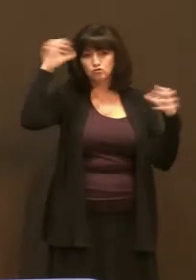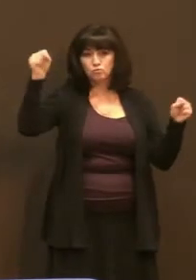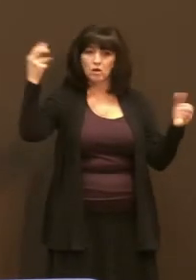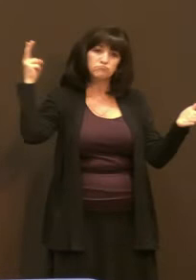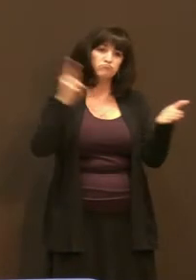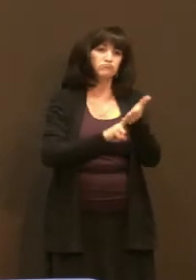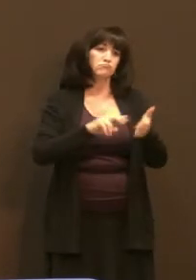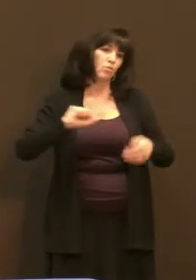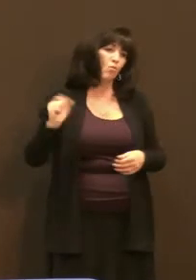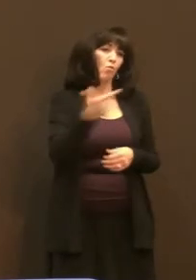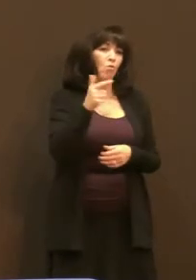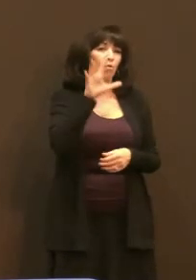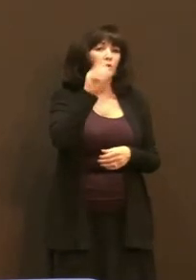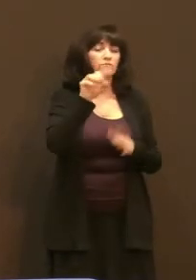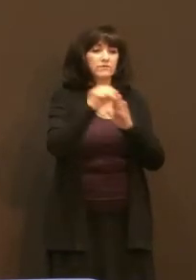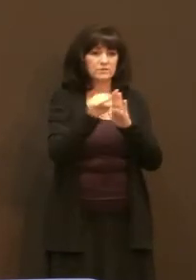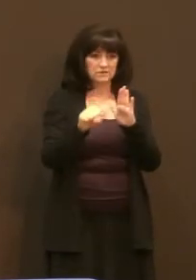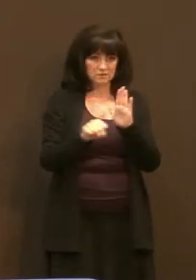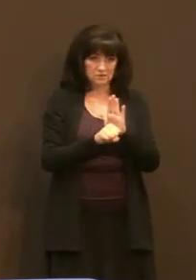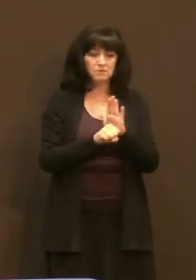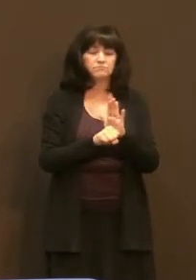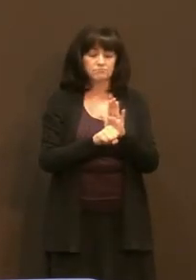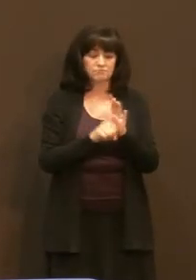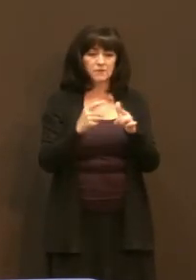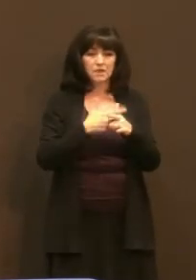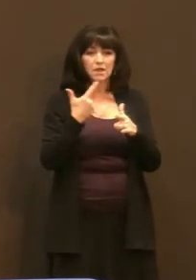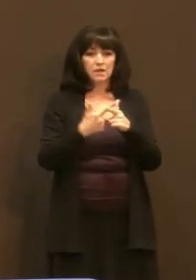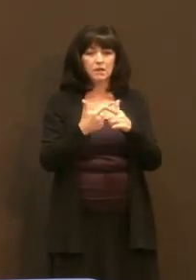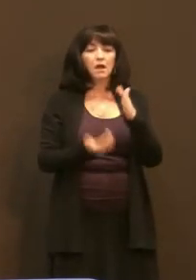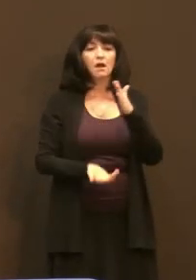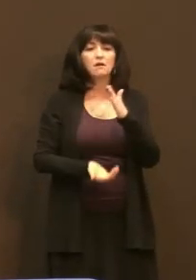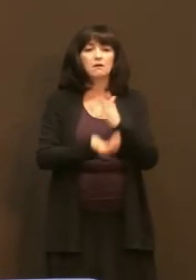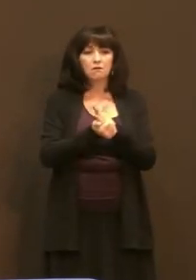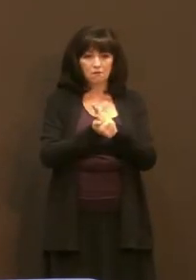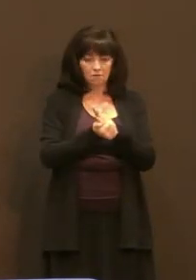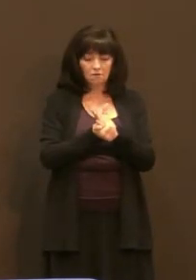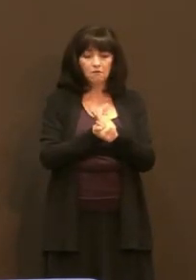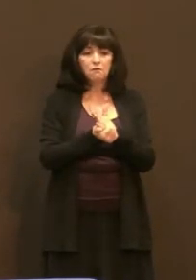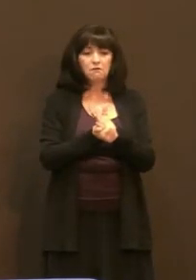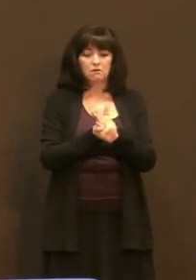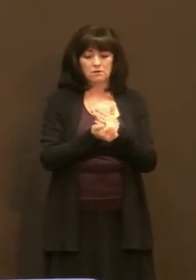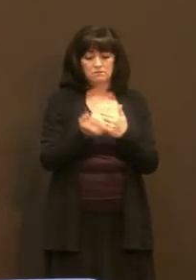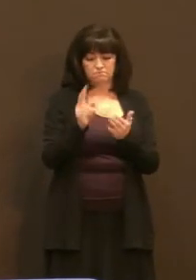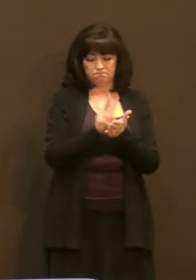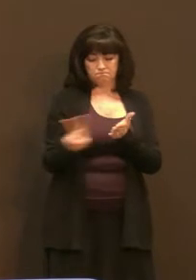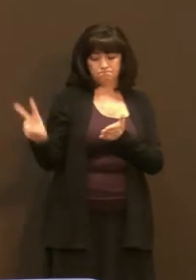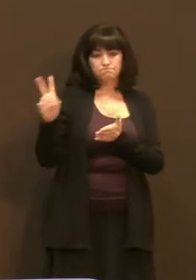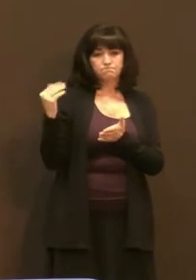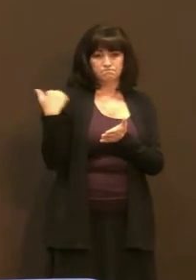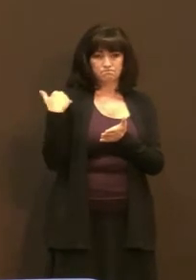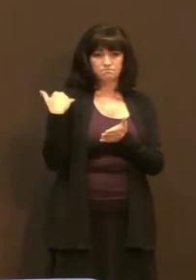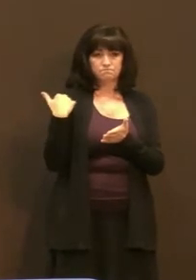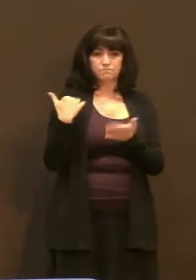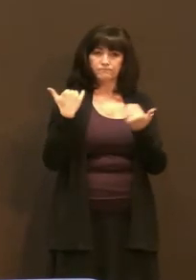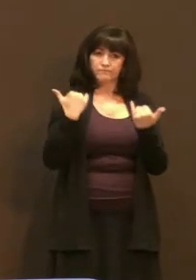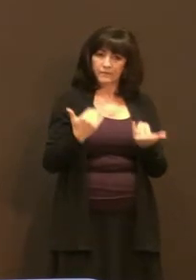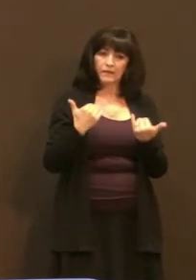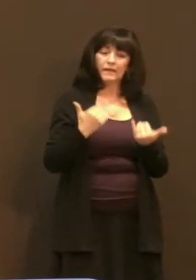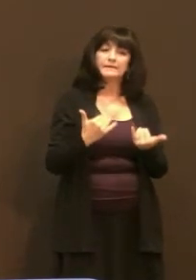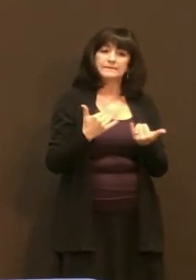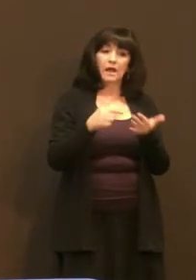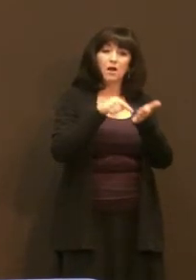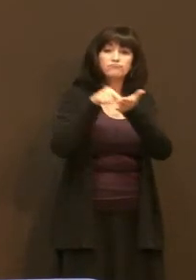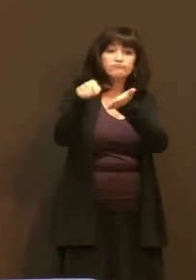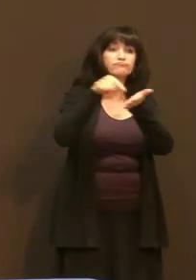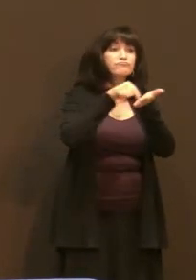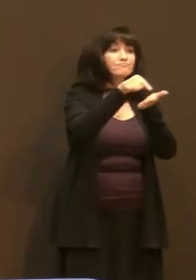major declaration just about 2 weeks ago. And I think right now, between those programs, between the stimulus, the CARES Act, the stimulus package